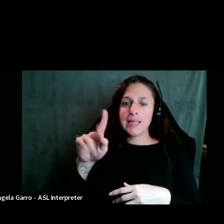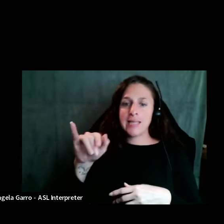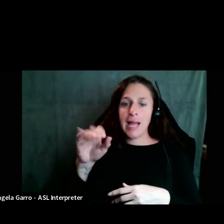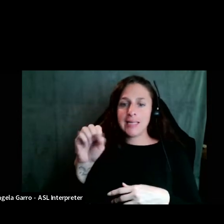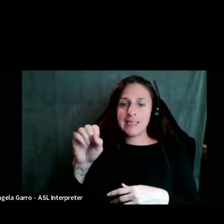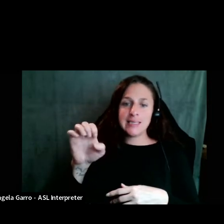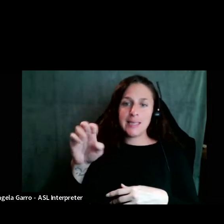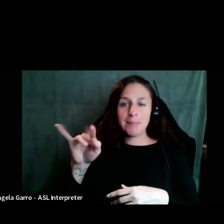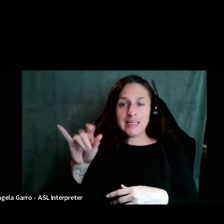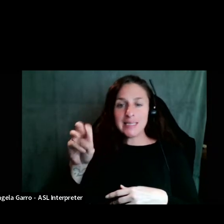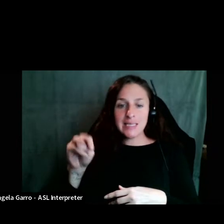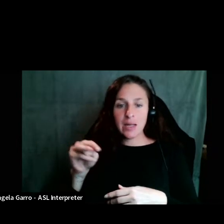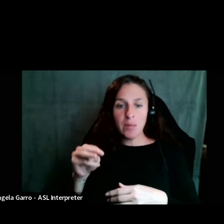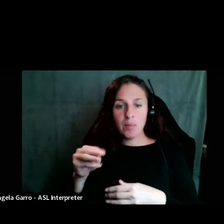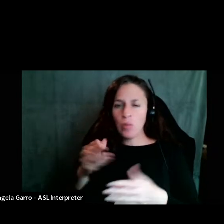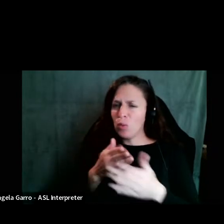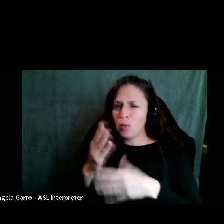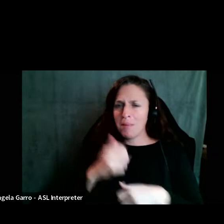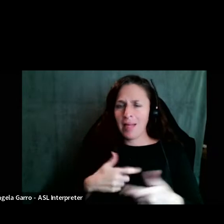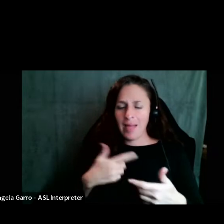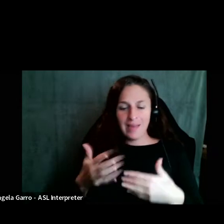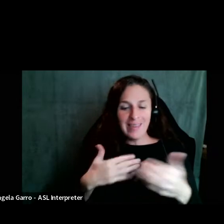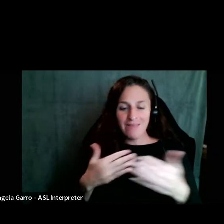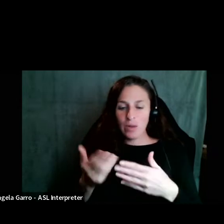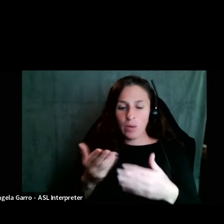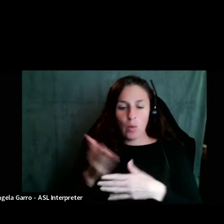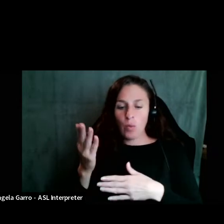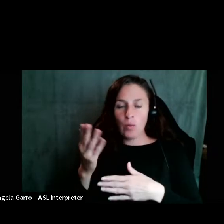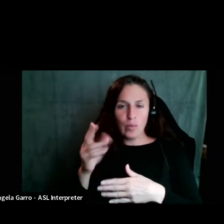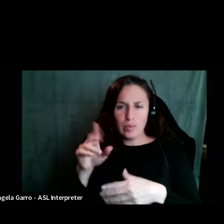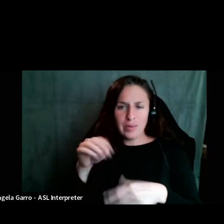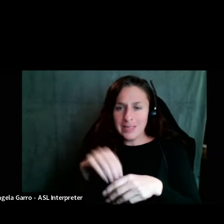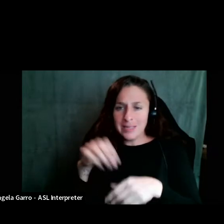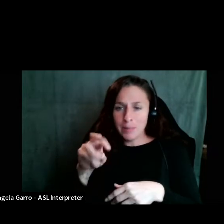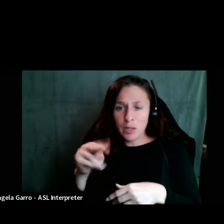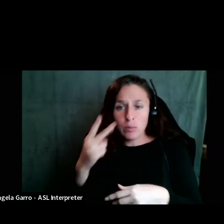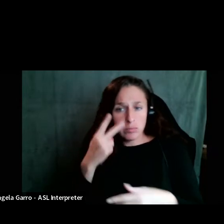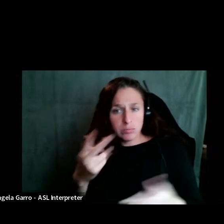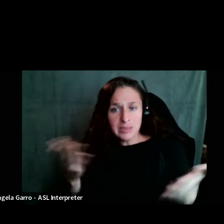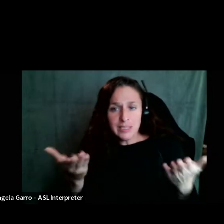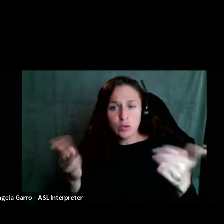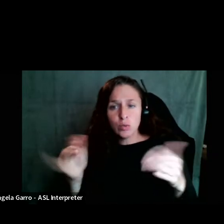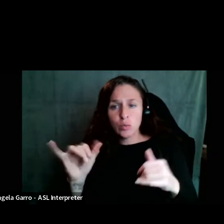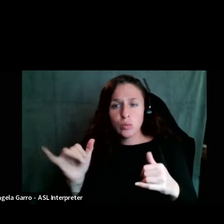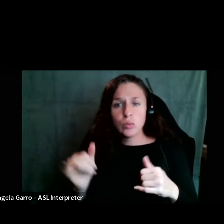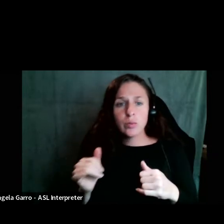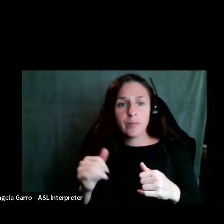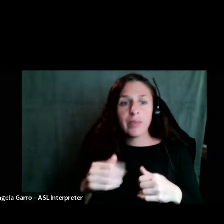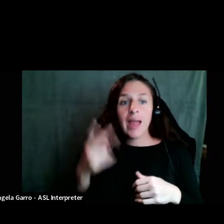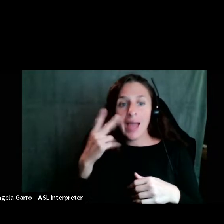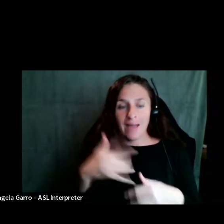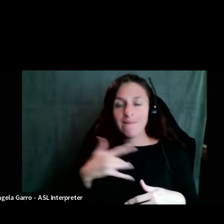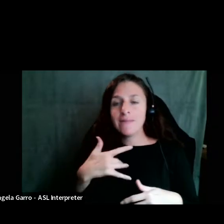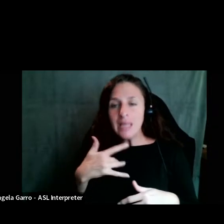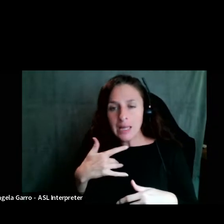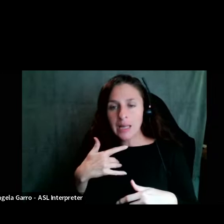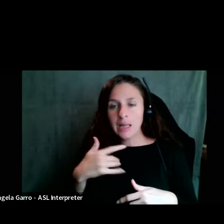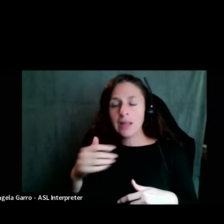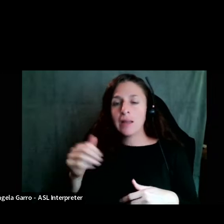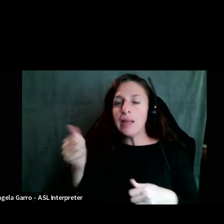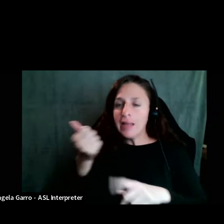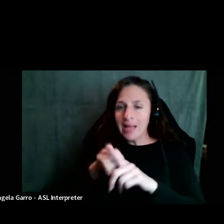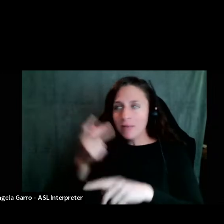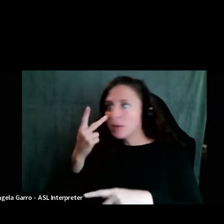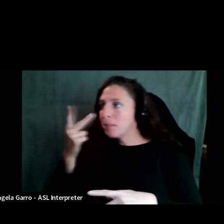here in San Mateo. I hear every single parent out here feeling the same way as I do for